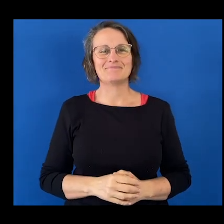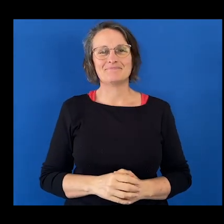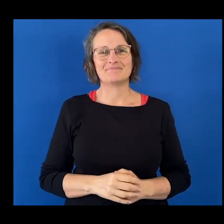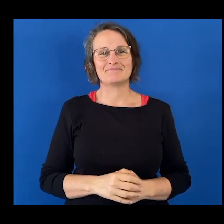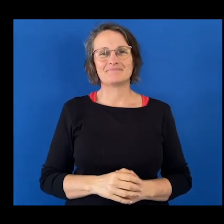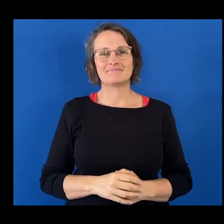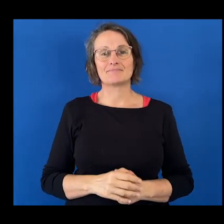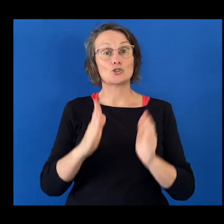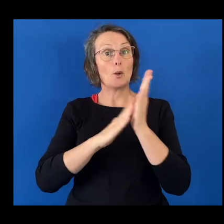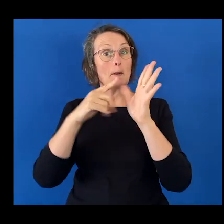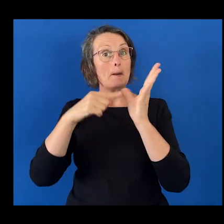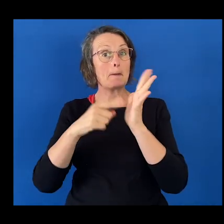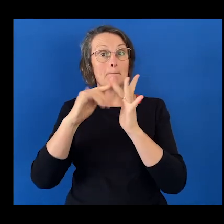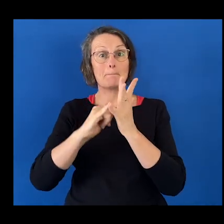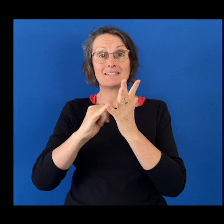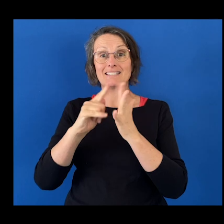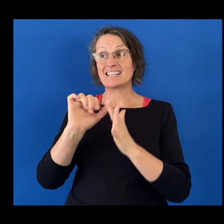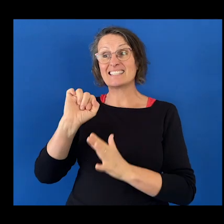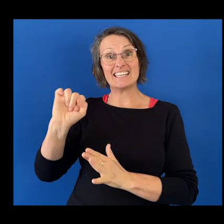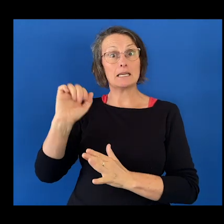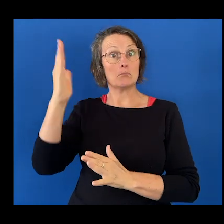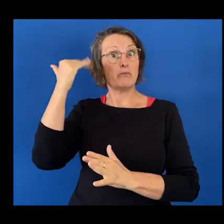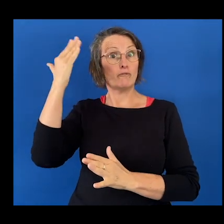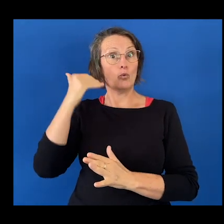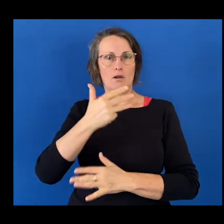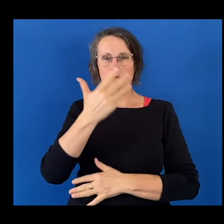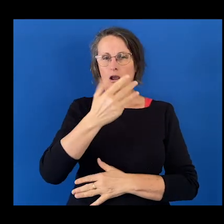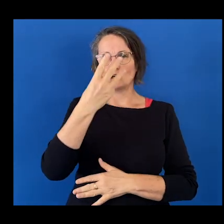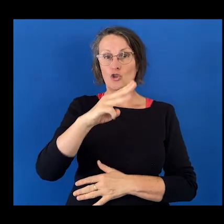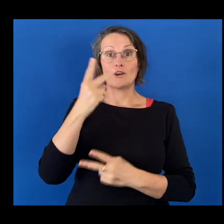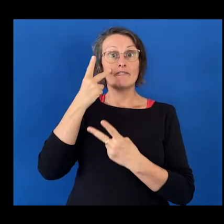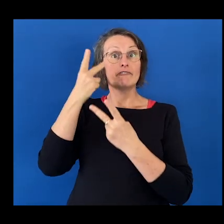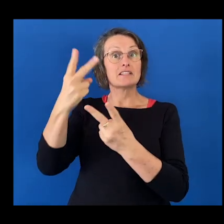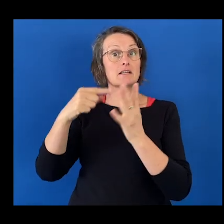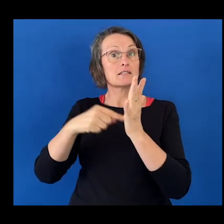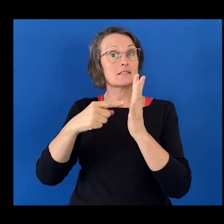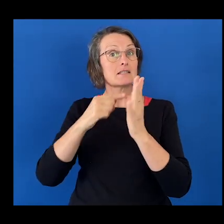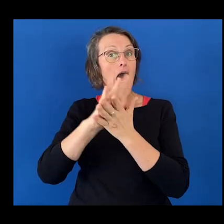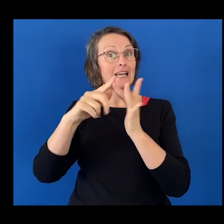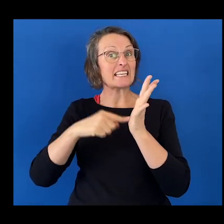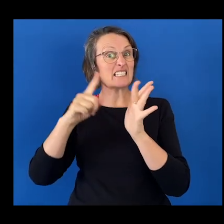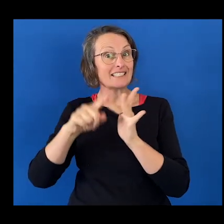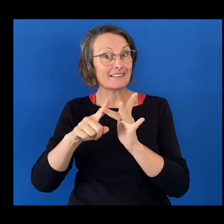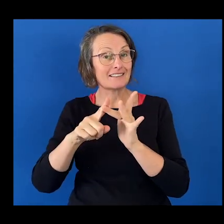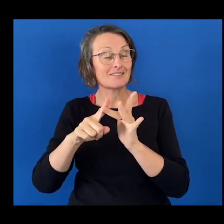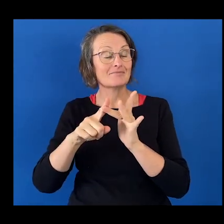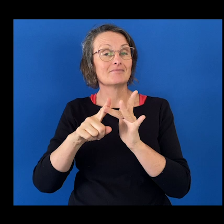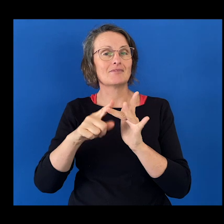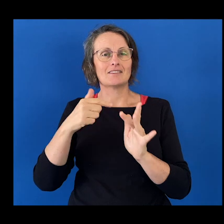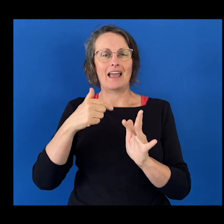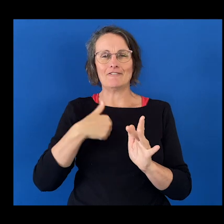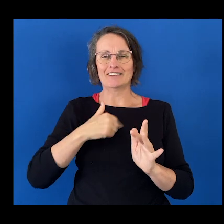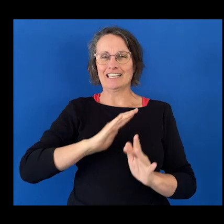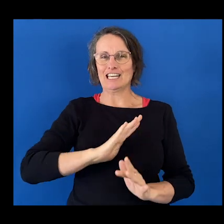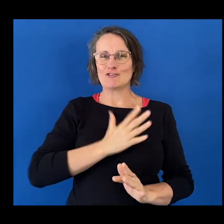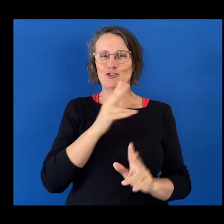into Matisse's journey to Tahiti in 1930, there's an interesting quote that I want